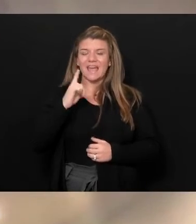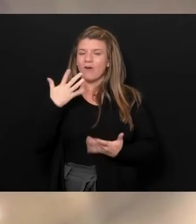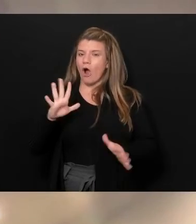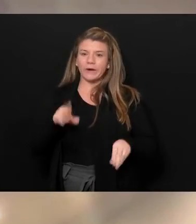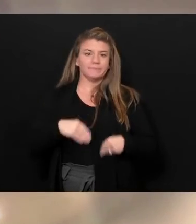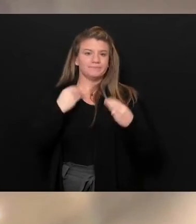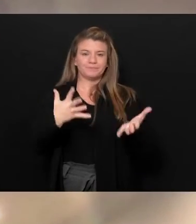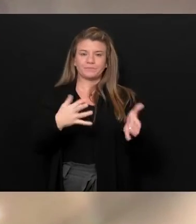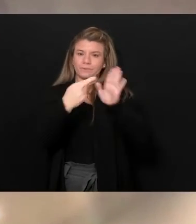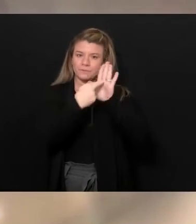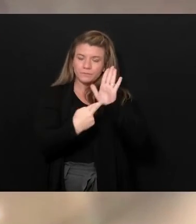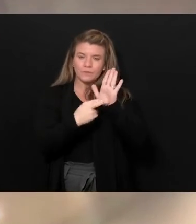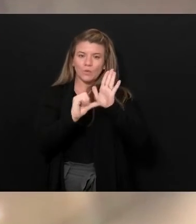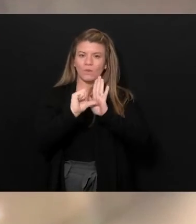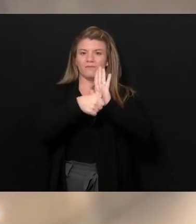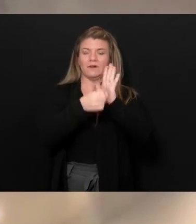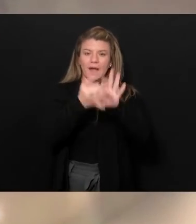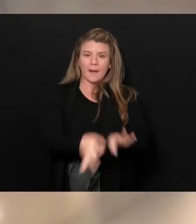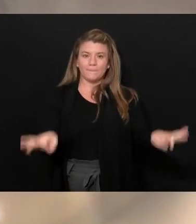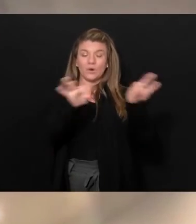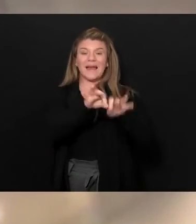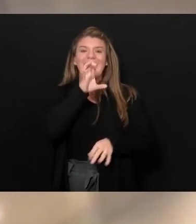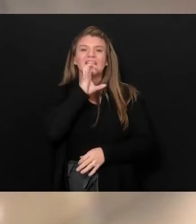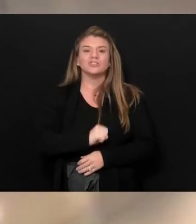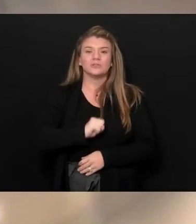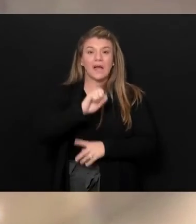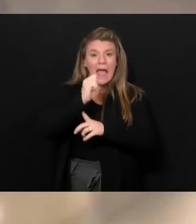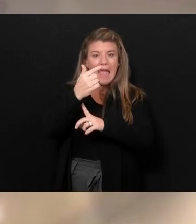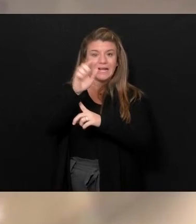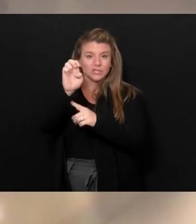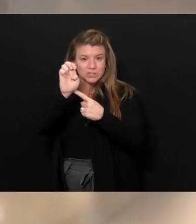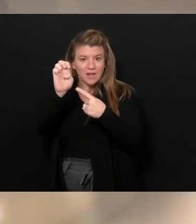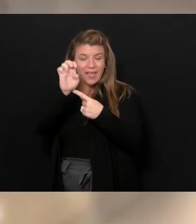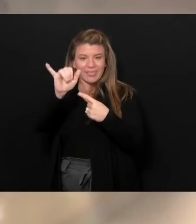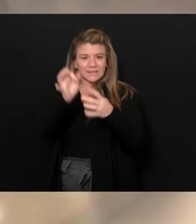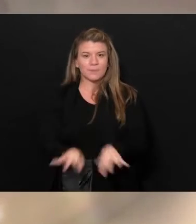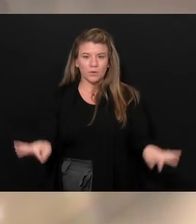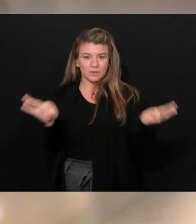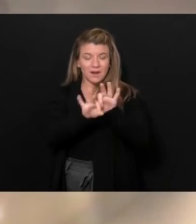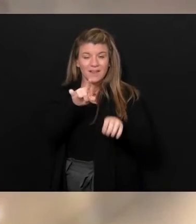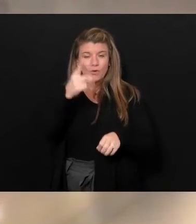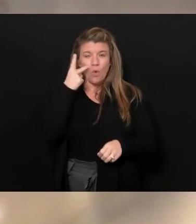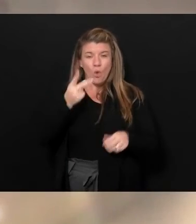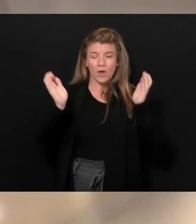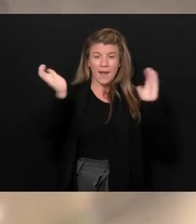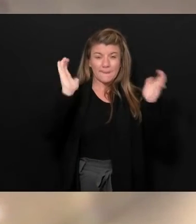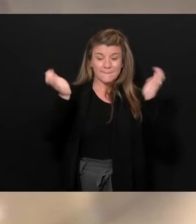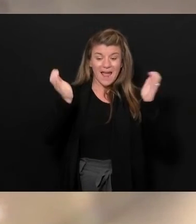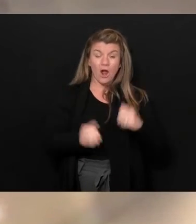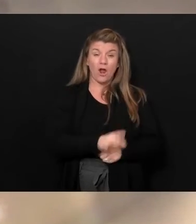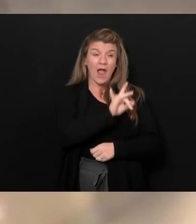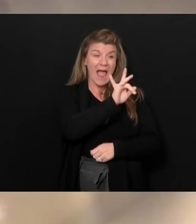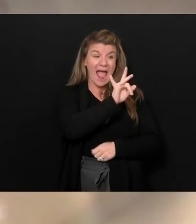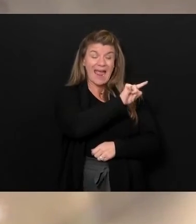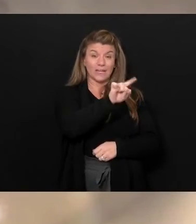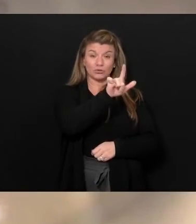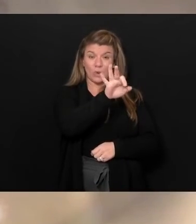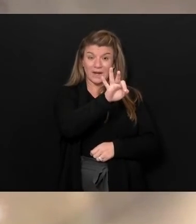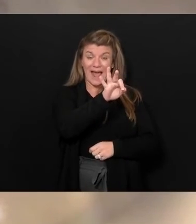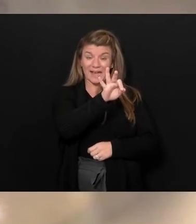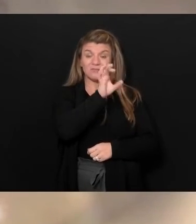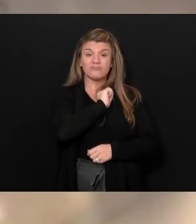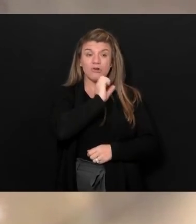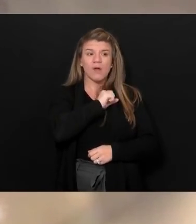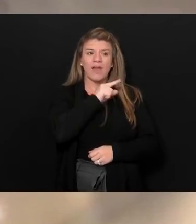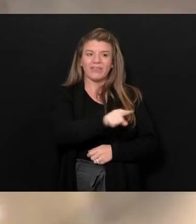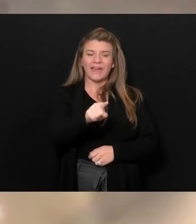to reinforce how important age is. And if you look and compare to 18 to 29-year-olds, which are deemed to